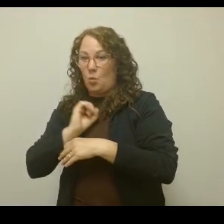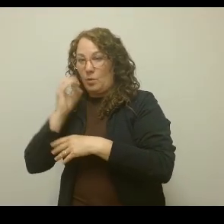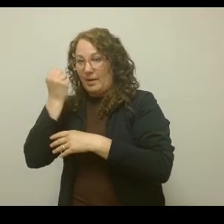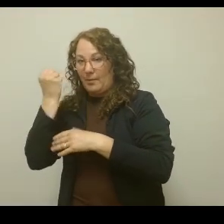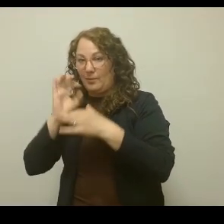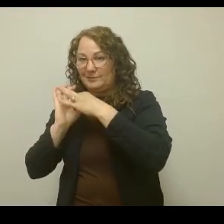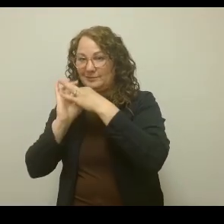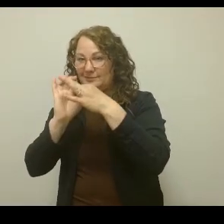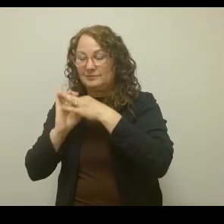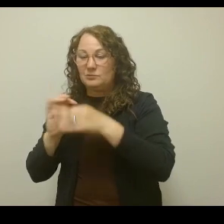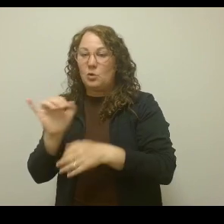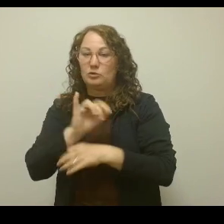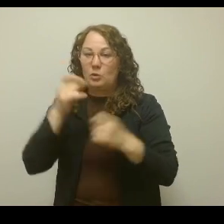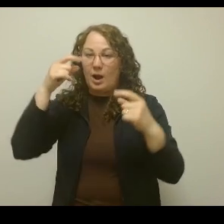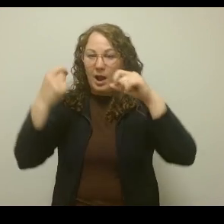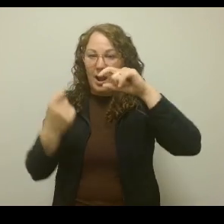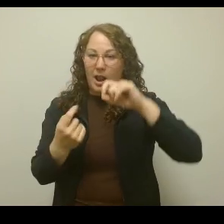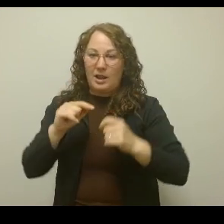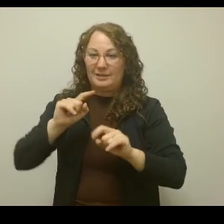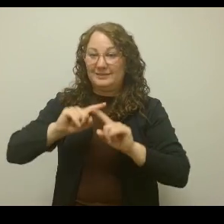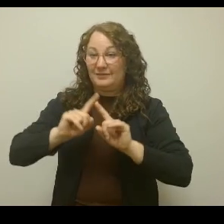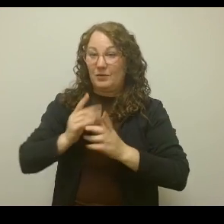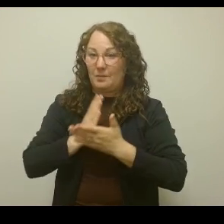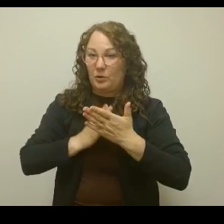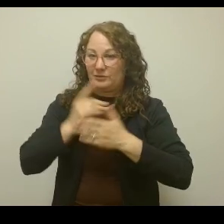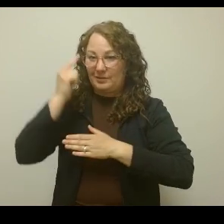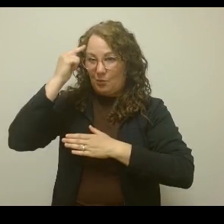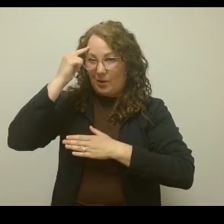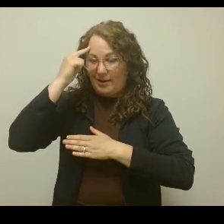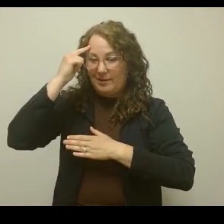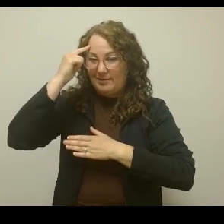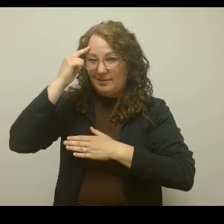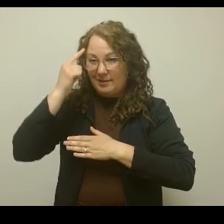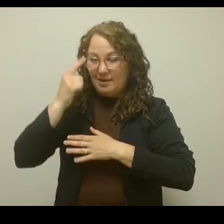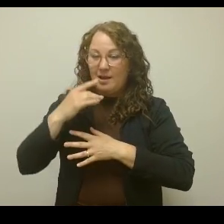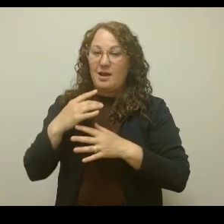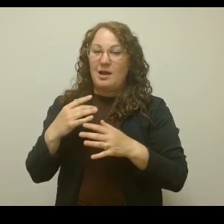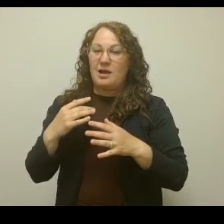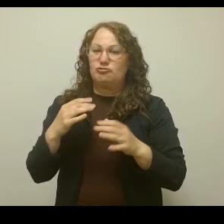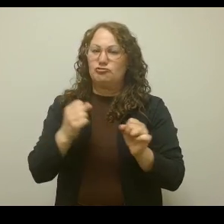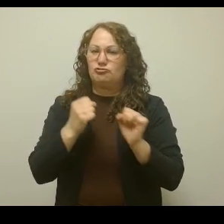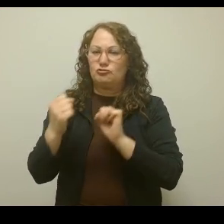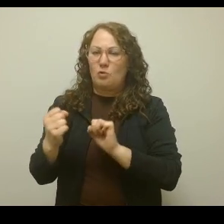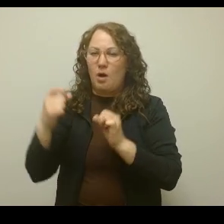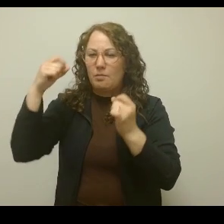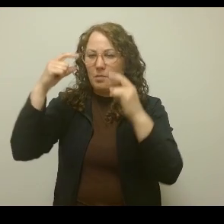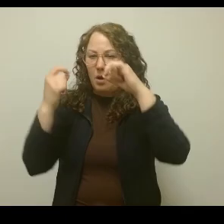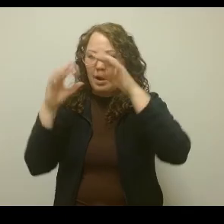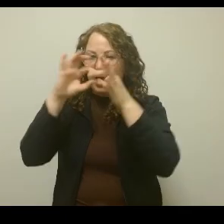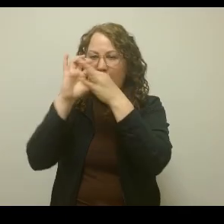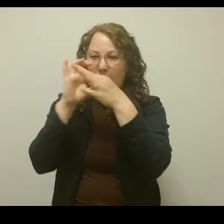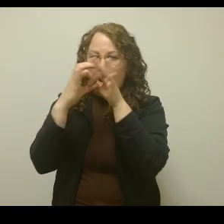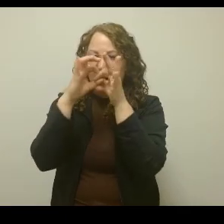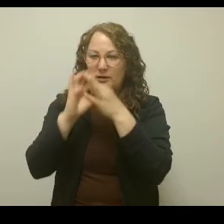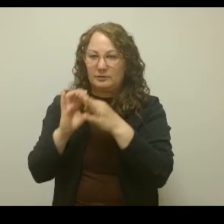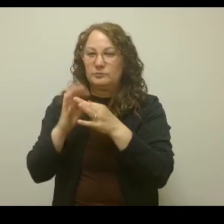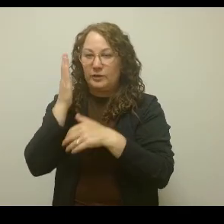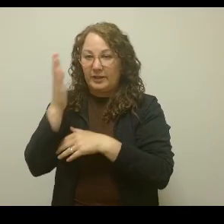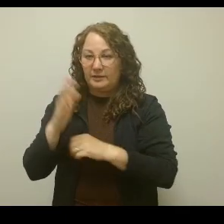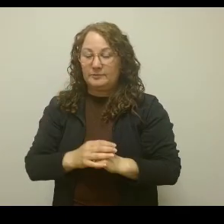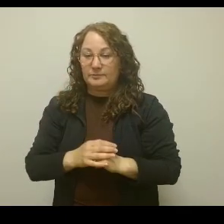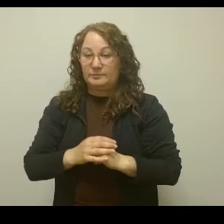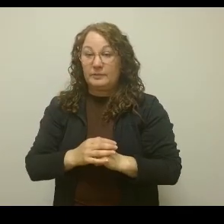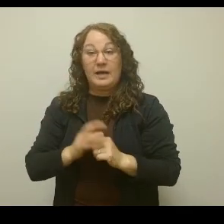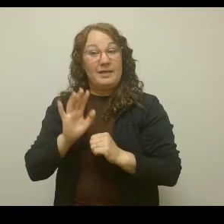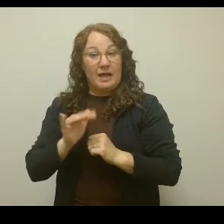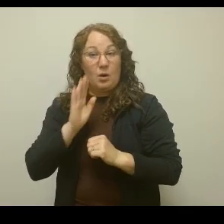also stimulates different parts of our brain and creates stronger connections, the effects of